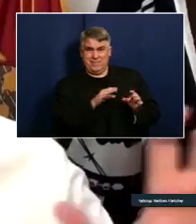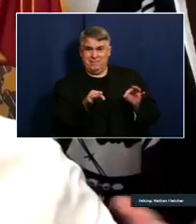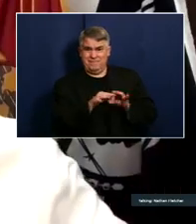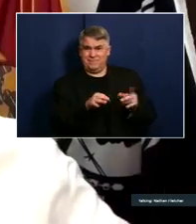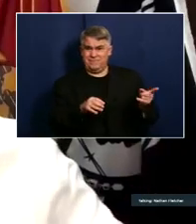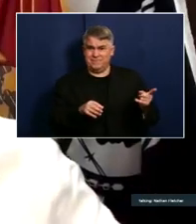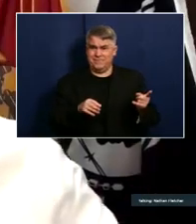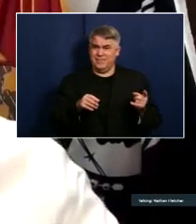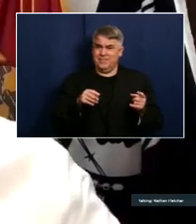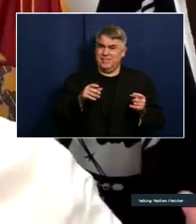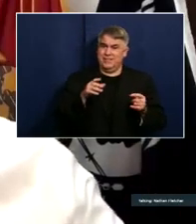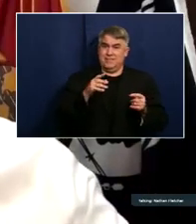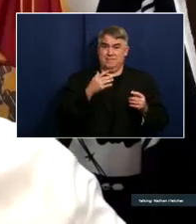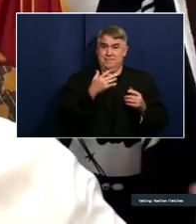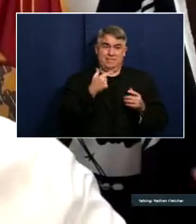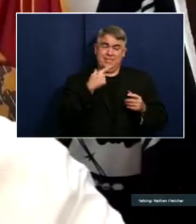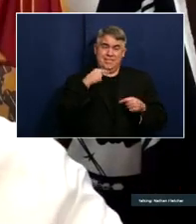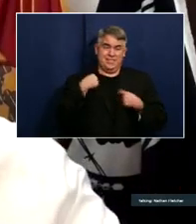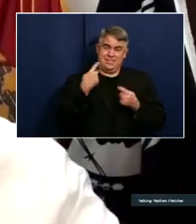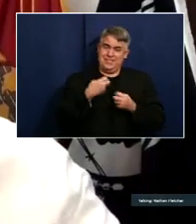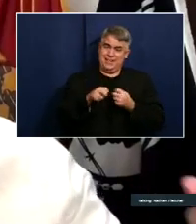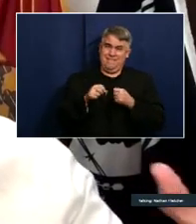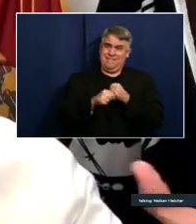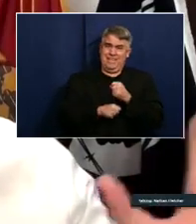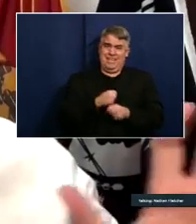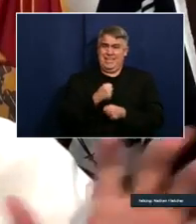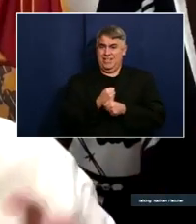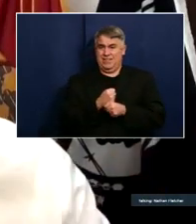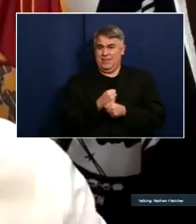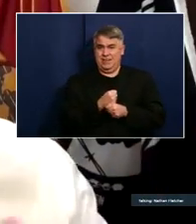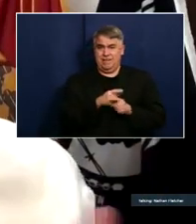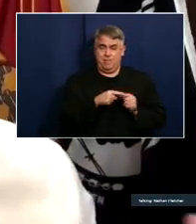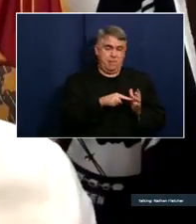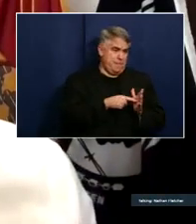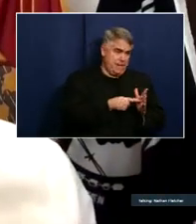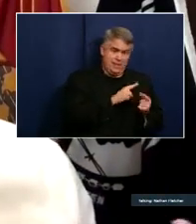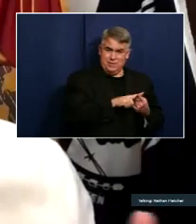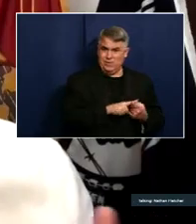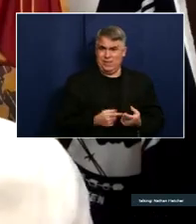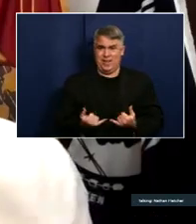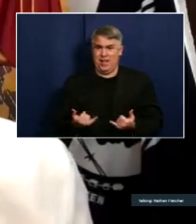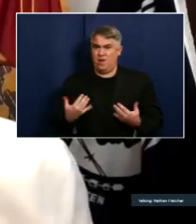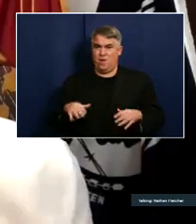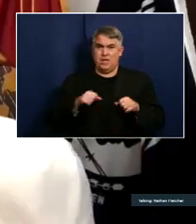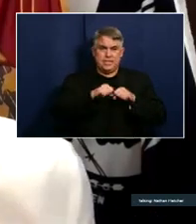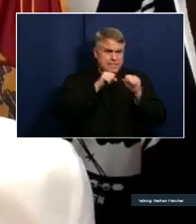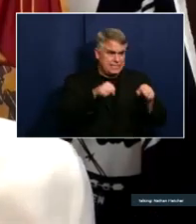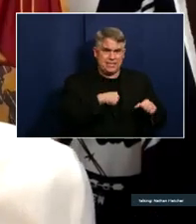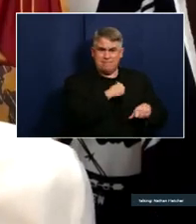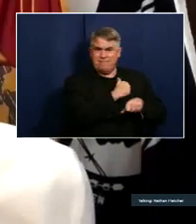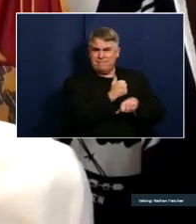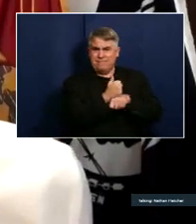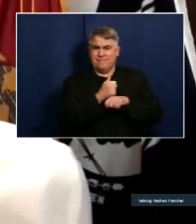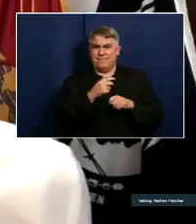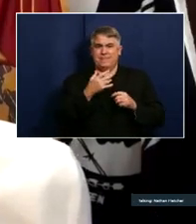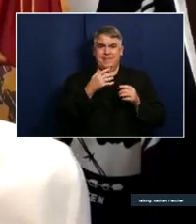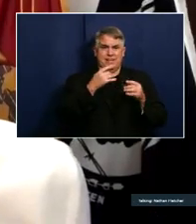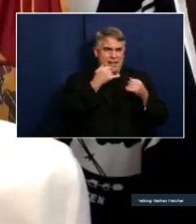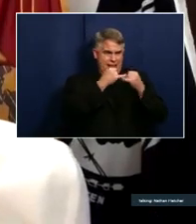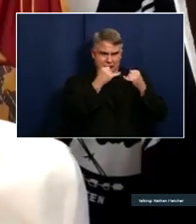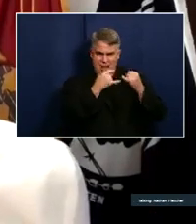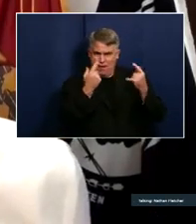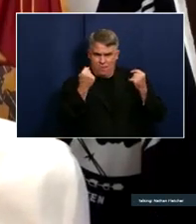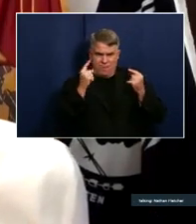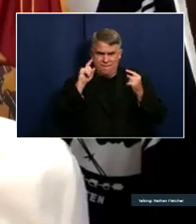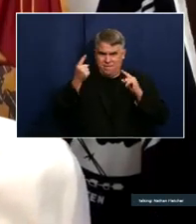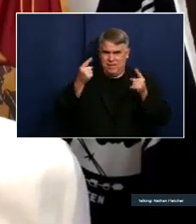from the very beginning, the very first systems that were outlined always had law enforcement in that first group of essential workers. That's